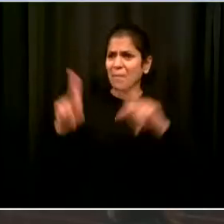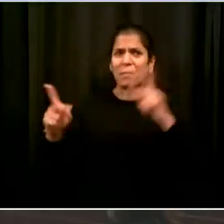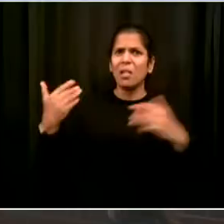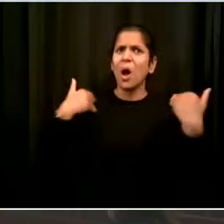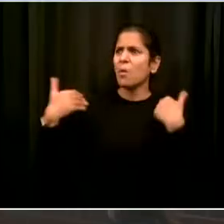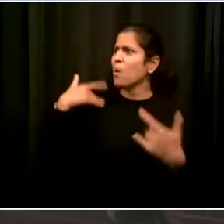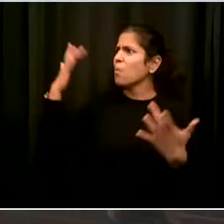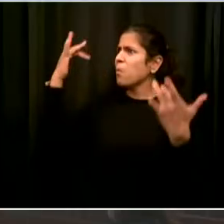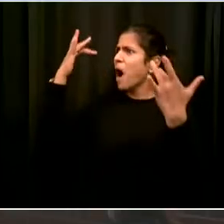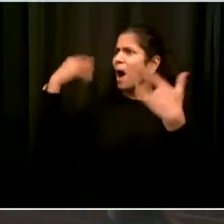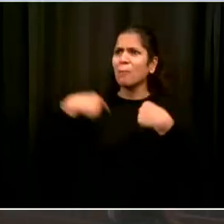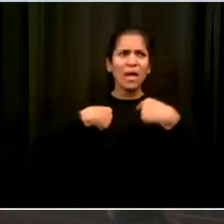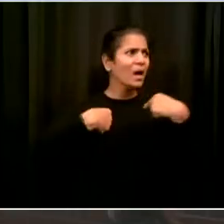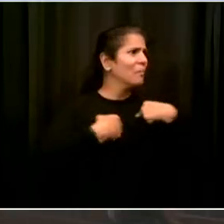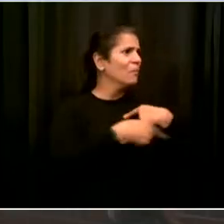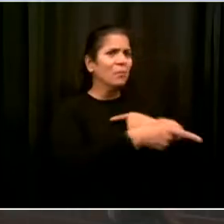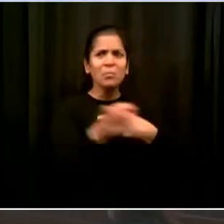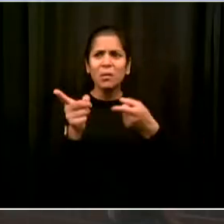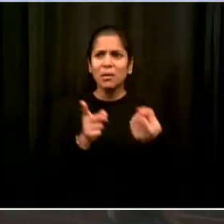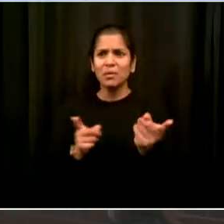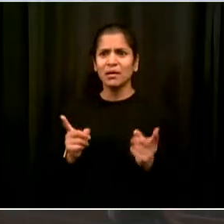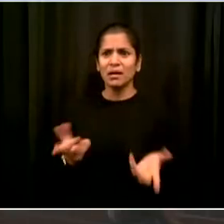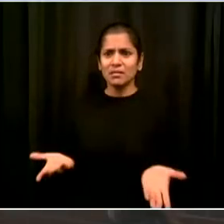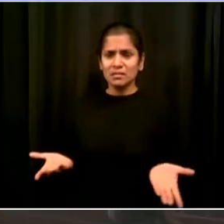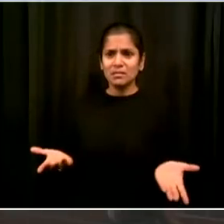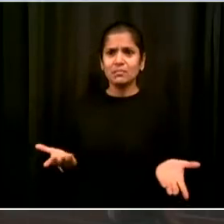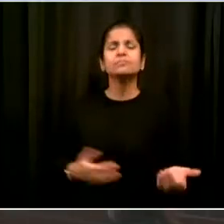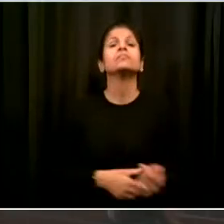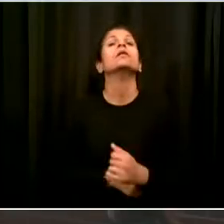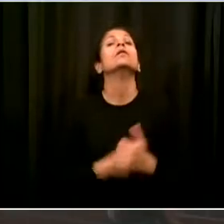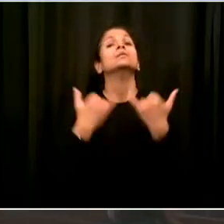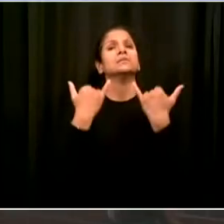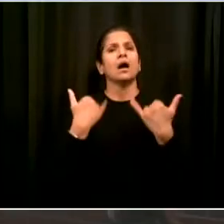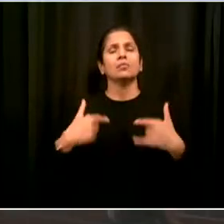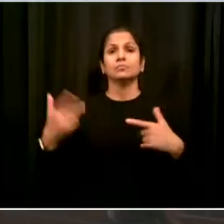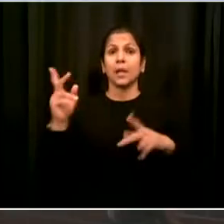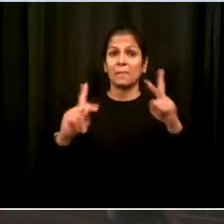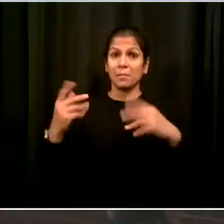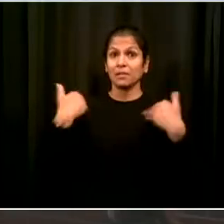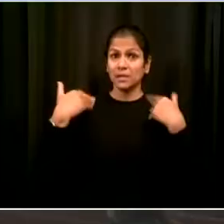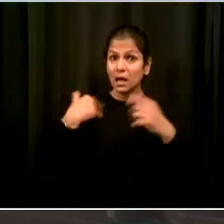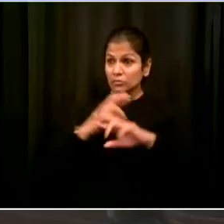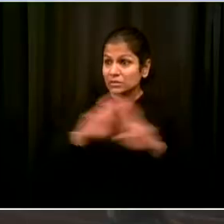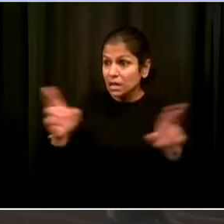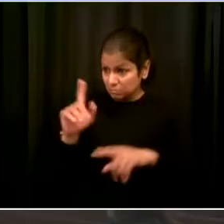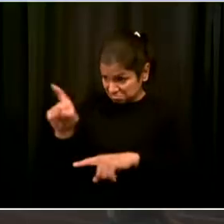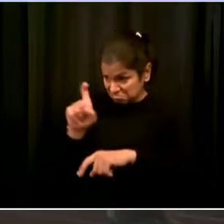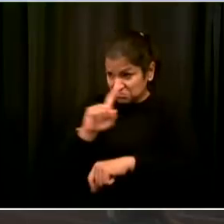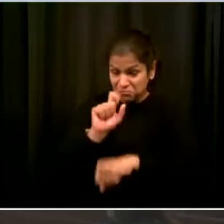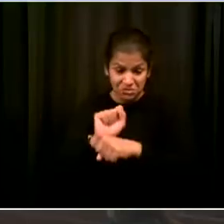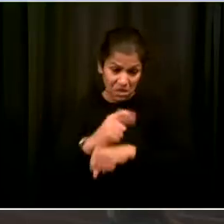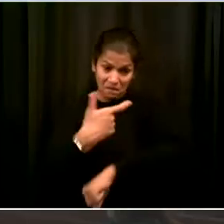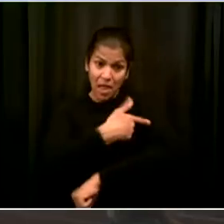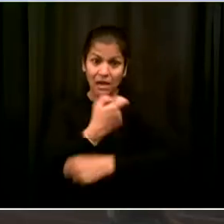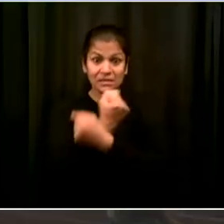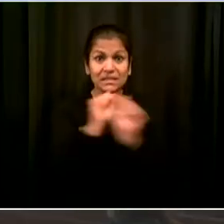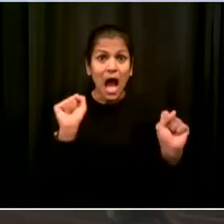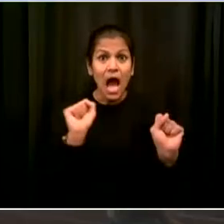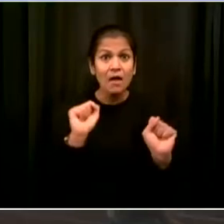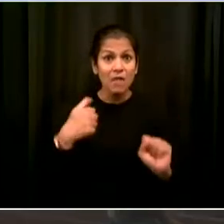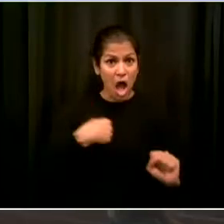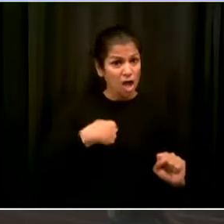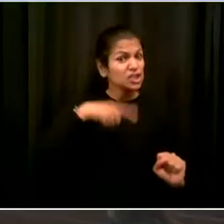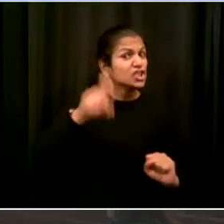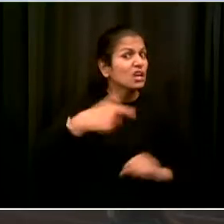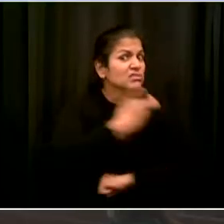for my family? When will I receive it? This is why relationships are so important. These relationships